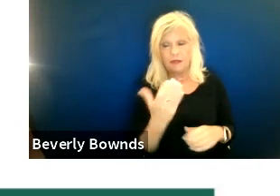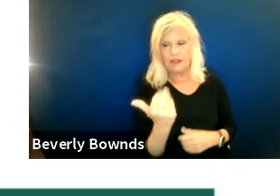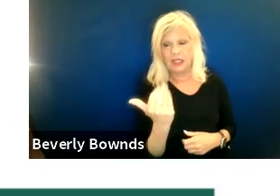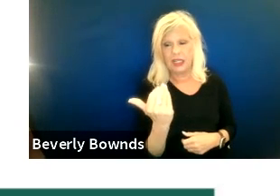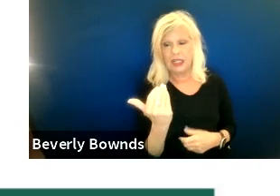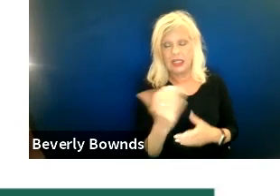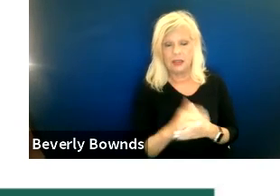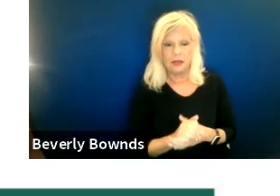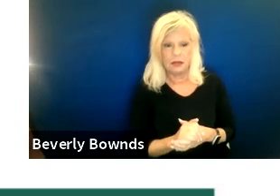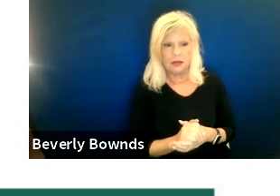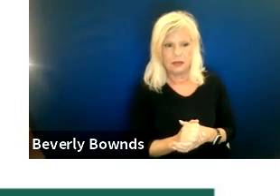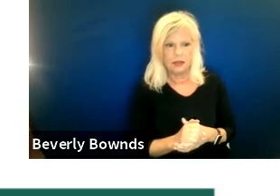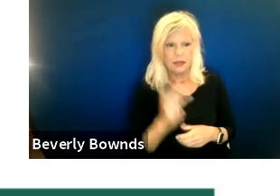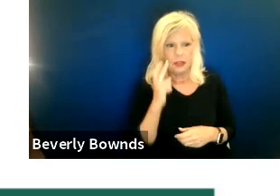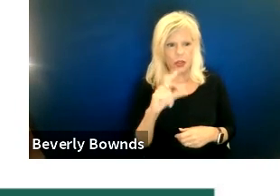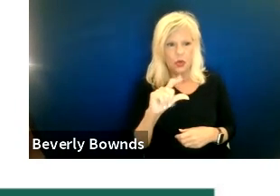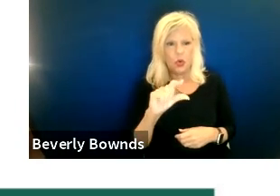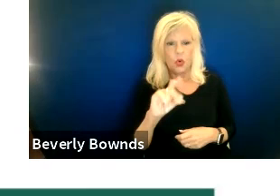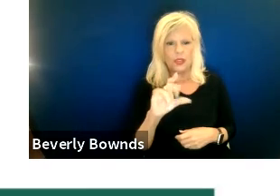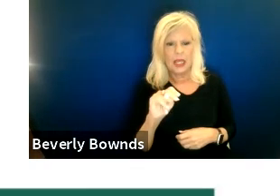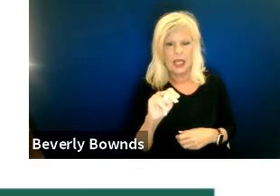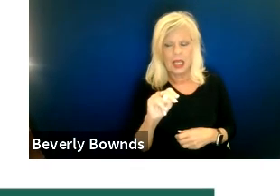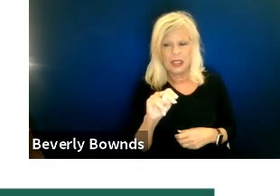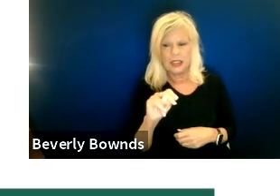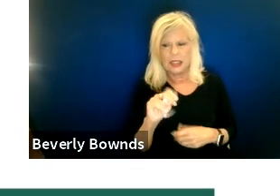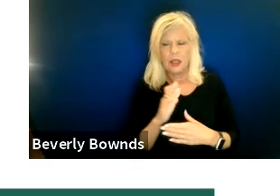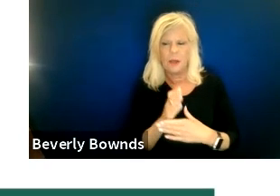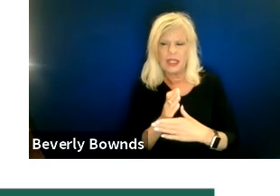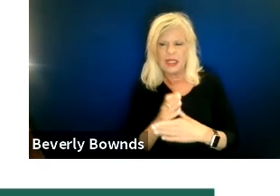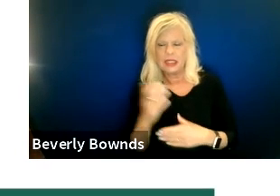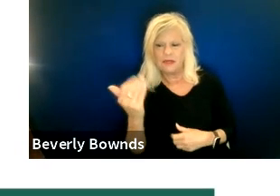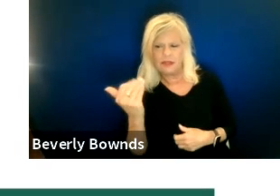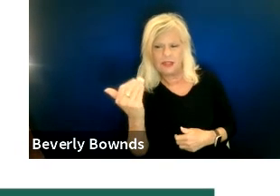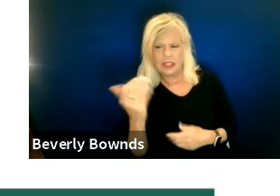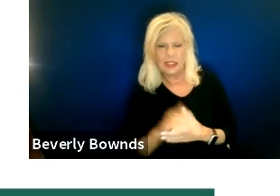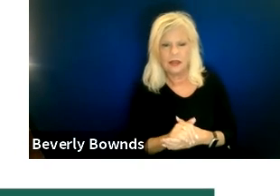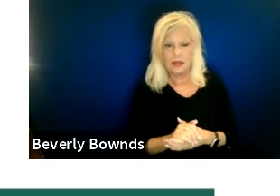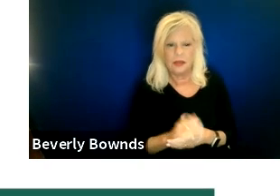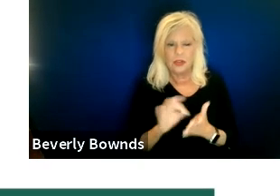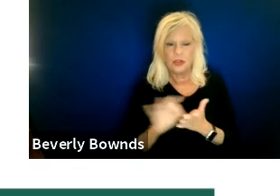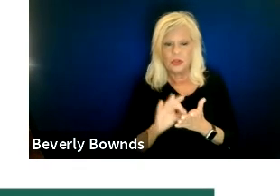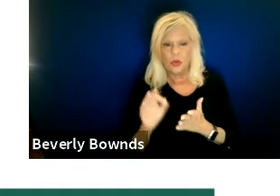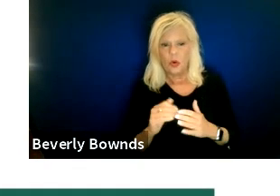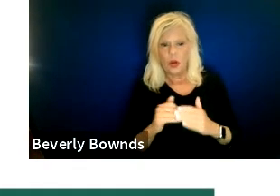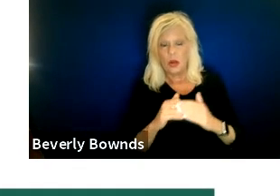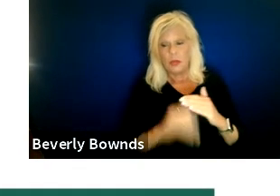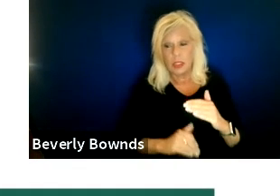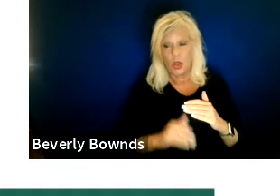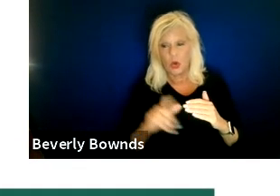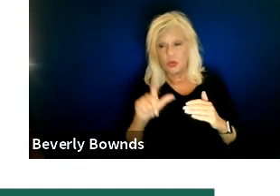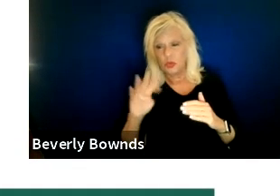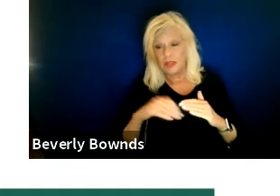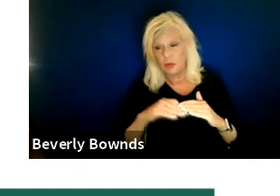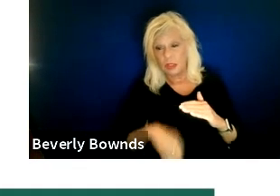that the Godine score is, the median Godine score is 15. A score at or below 24